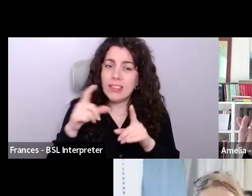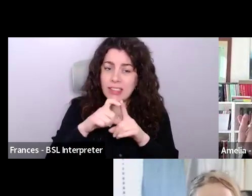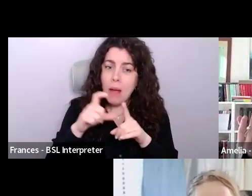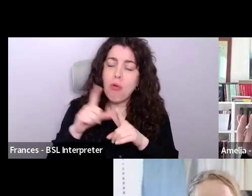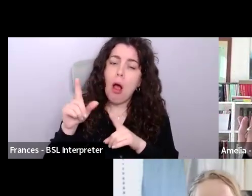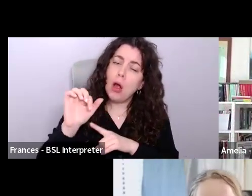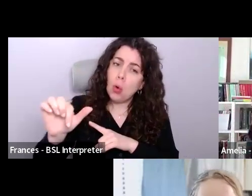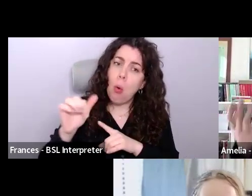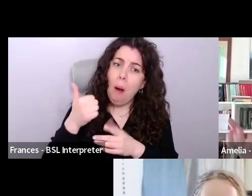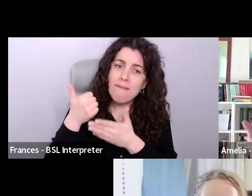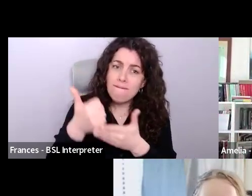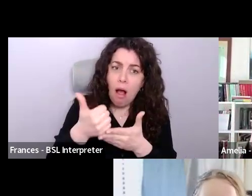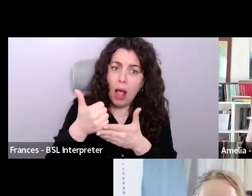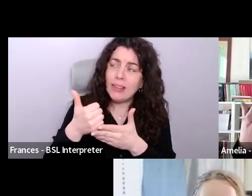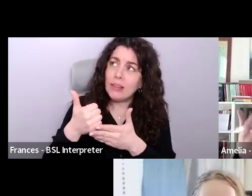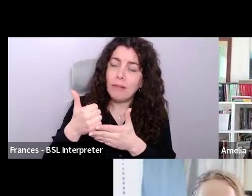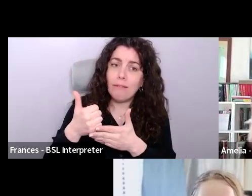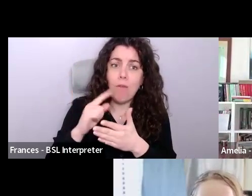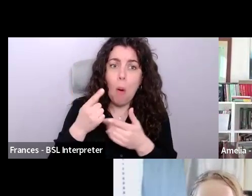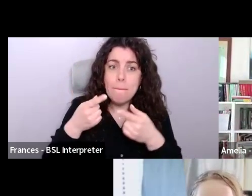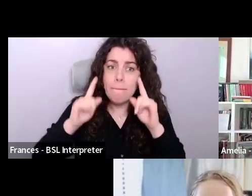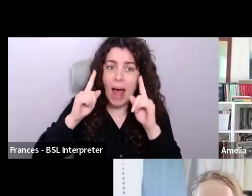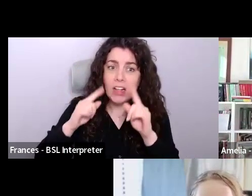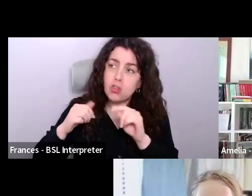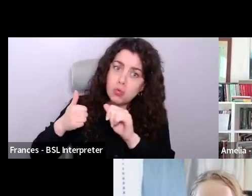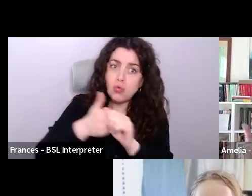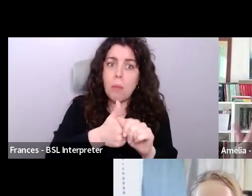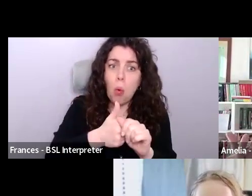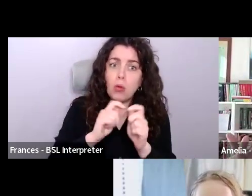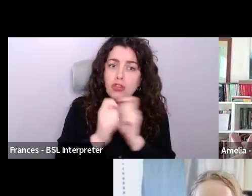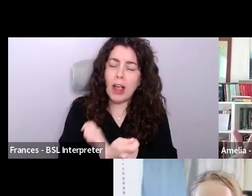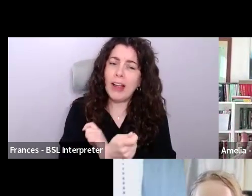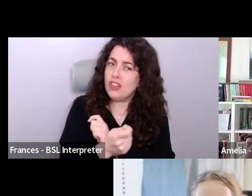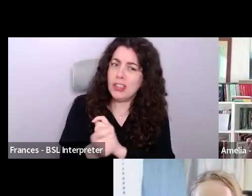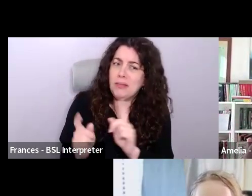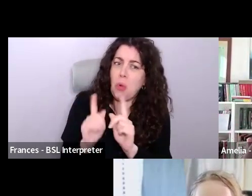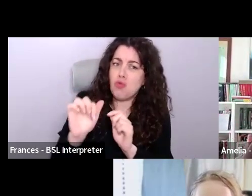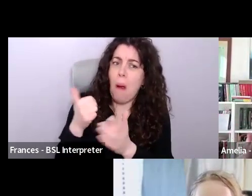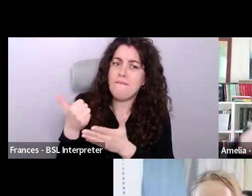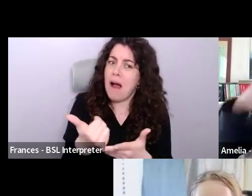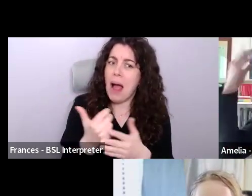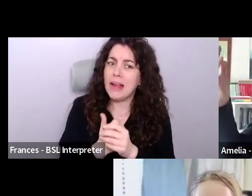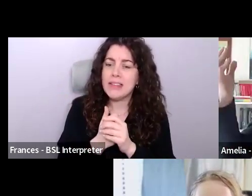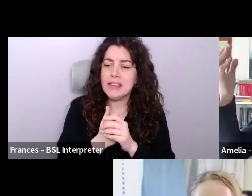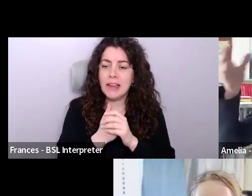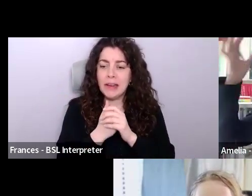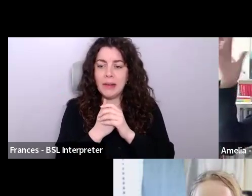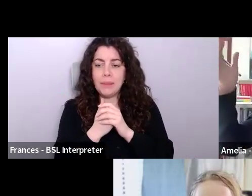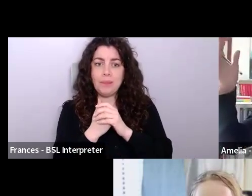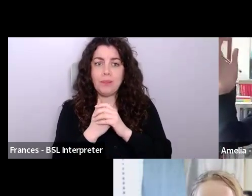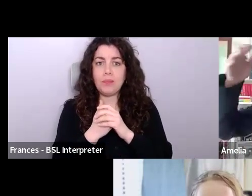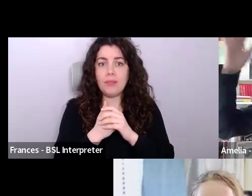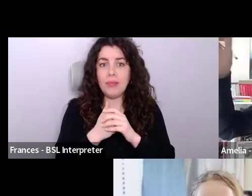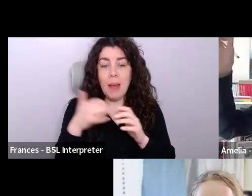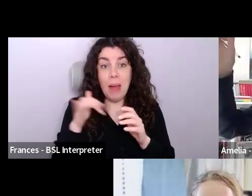for getting managers behind these kind of changes? How do you sort of, you know, maybe this is a